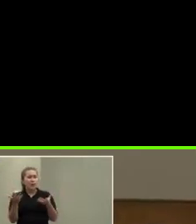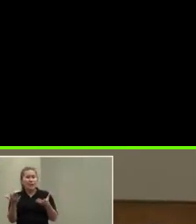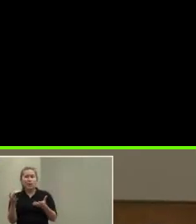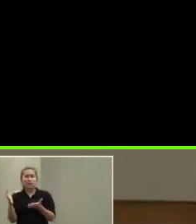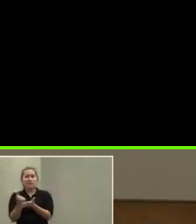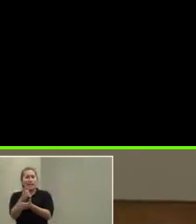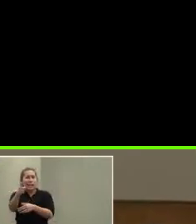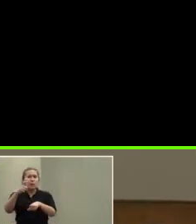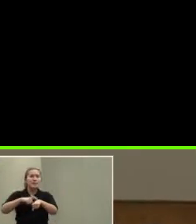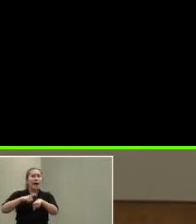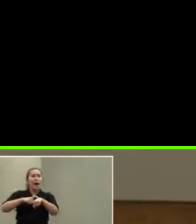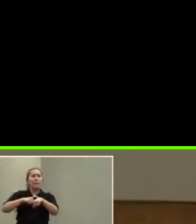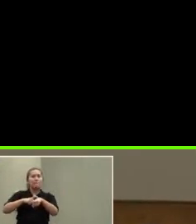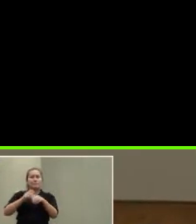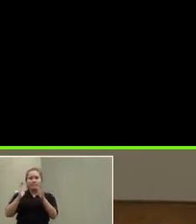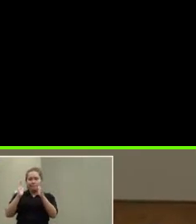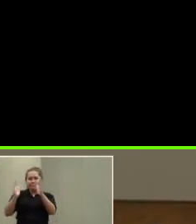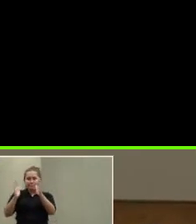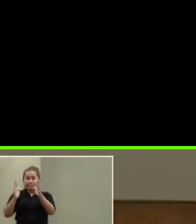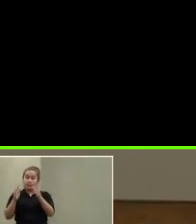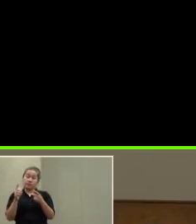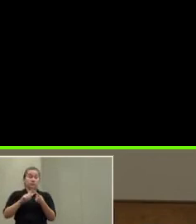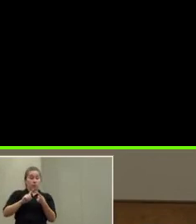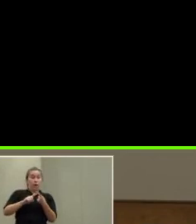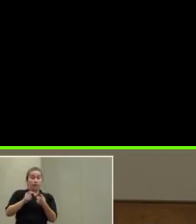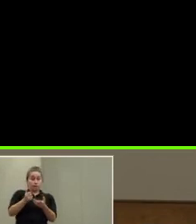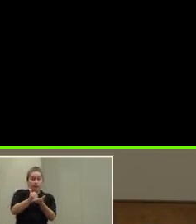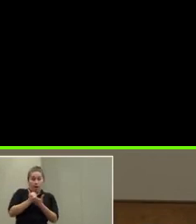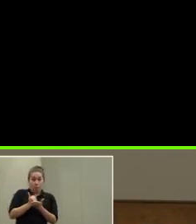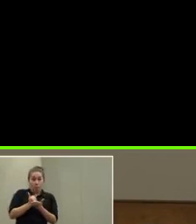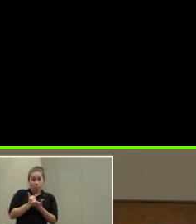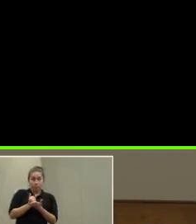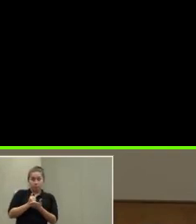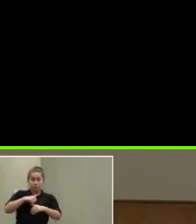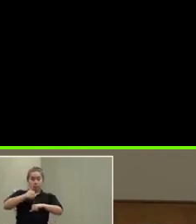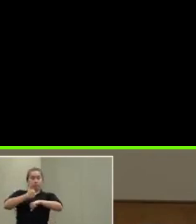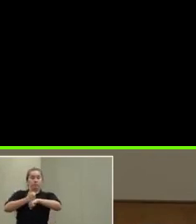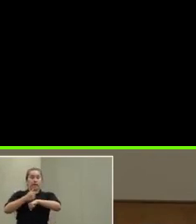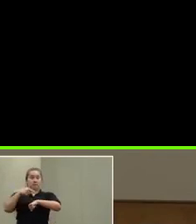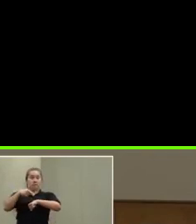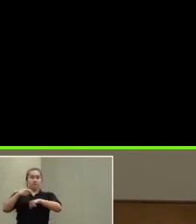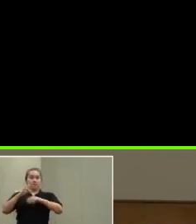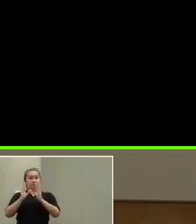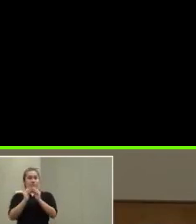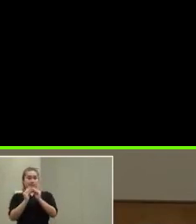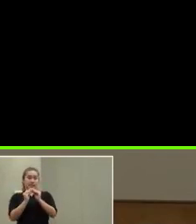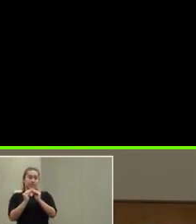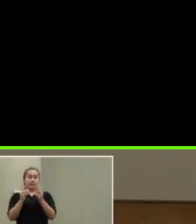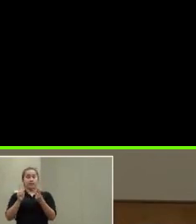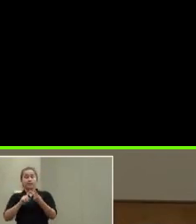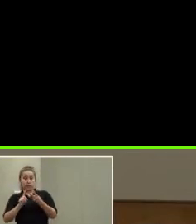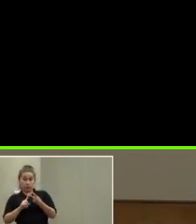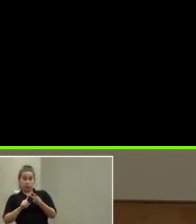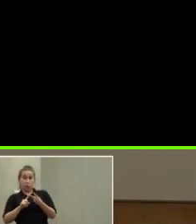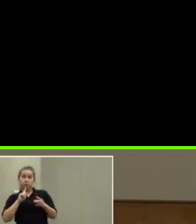time out of your busy schedules to, one, help us set this town hall meeting up, and